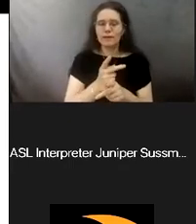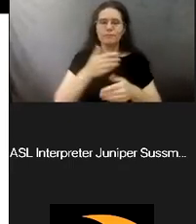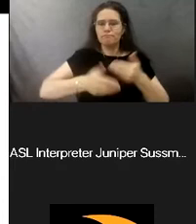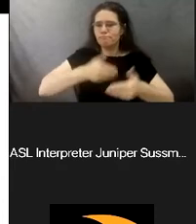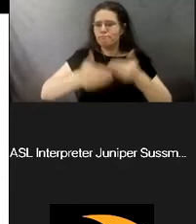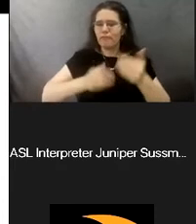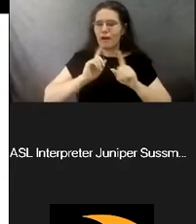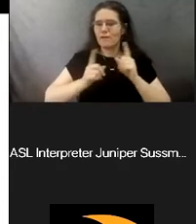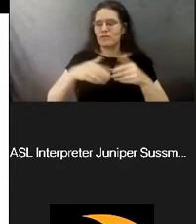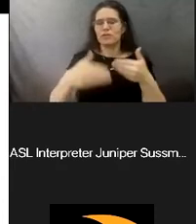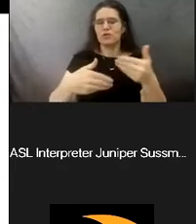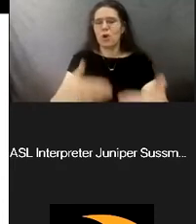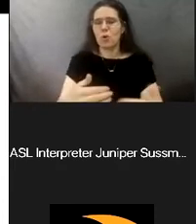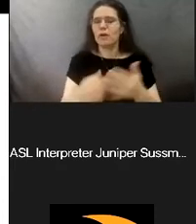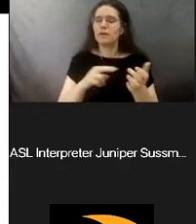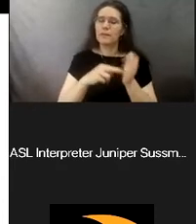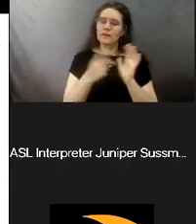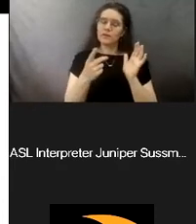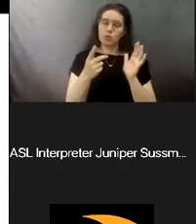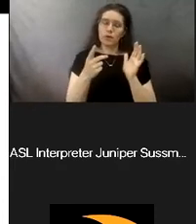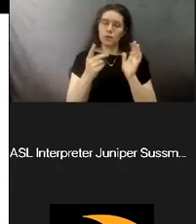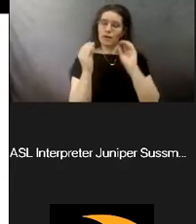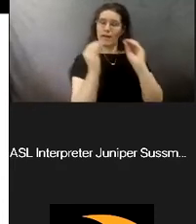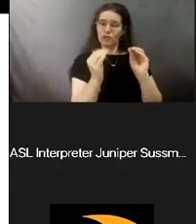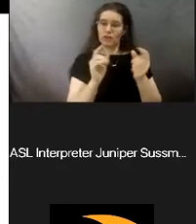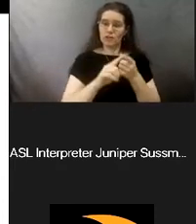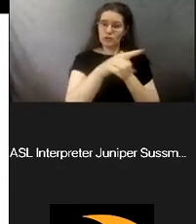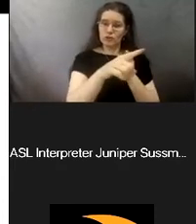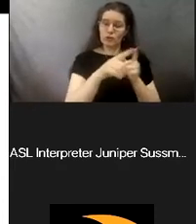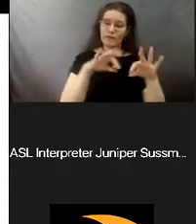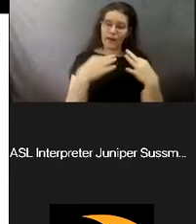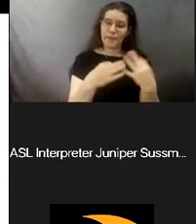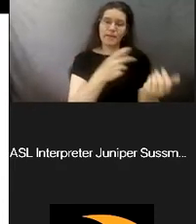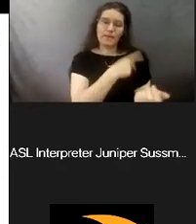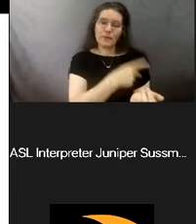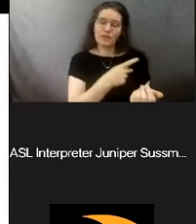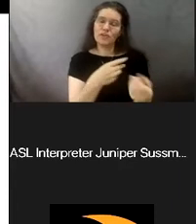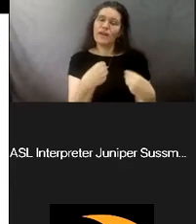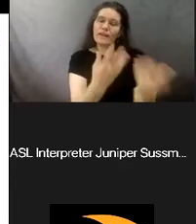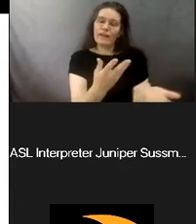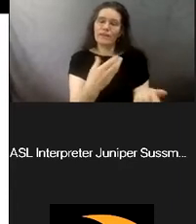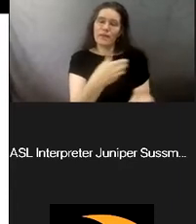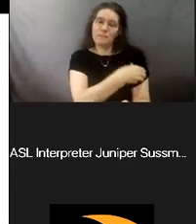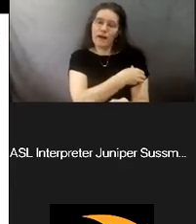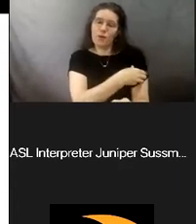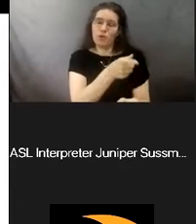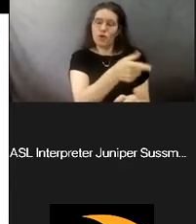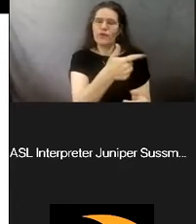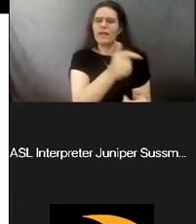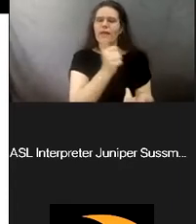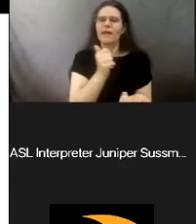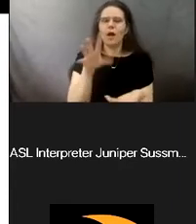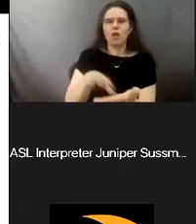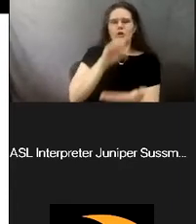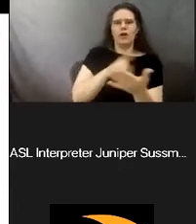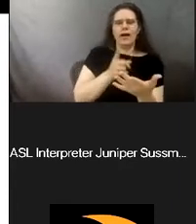things, we're not only educating our patients and their families, but we're also empowering them. And we're helping them learn how to advocate for